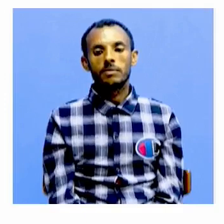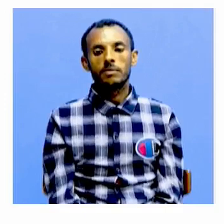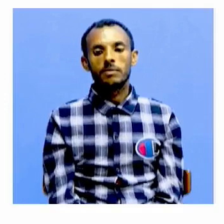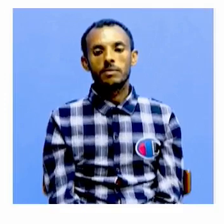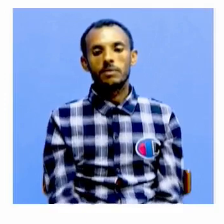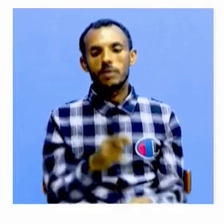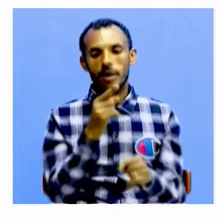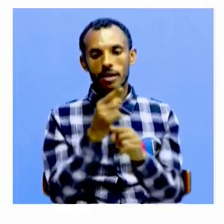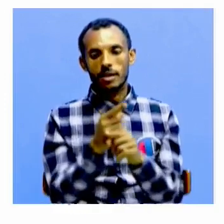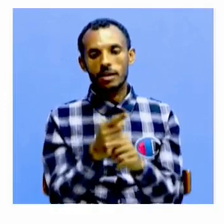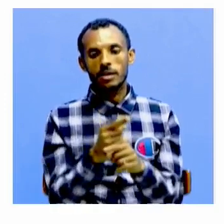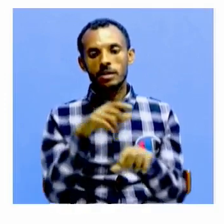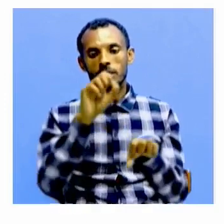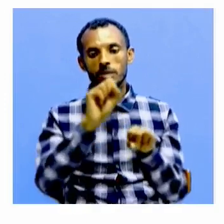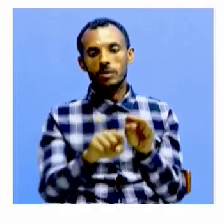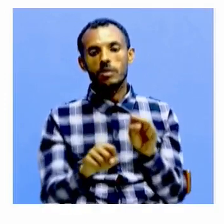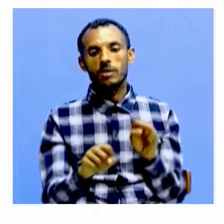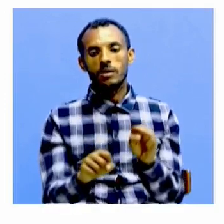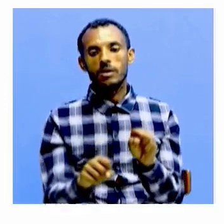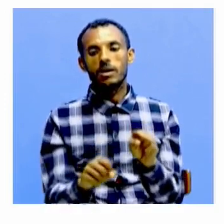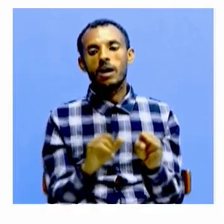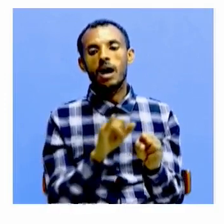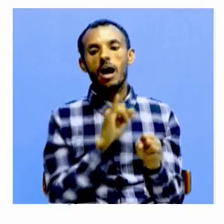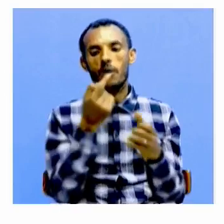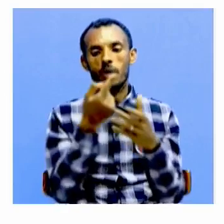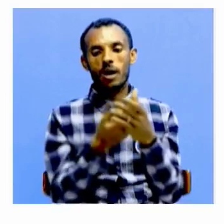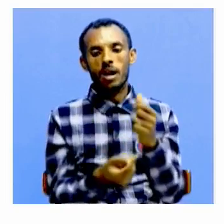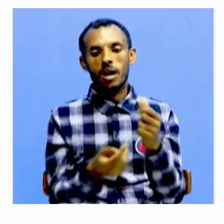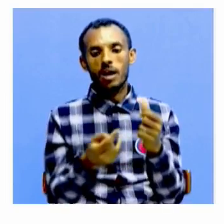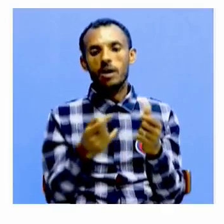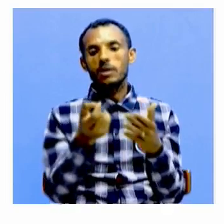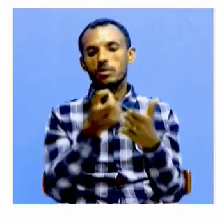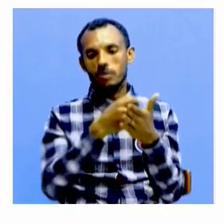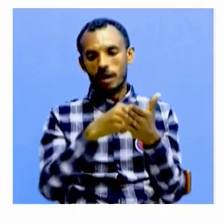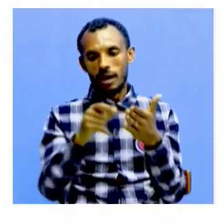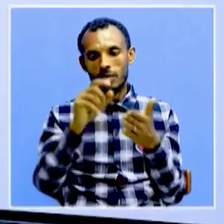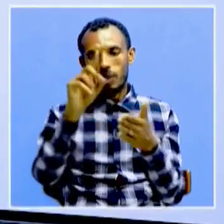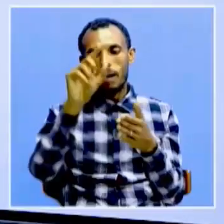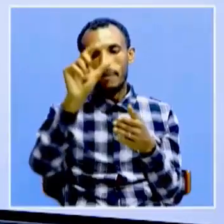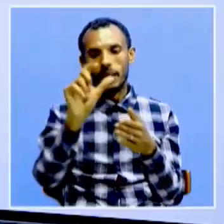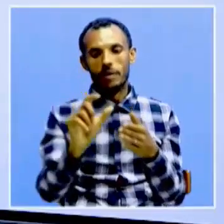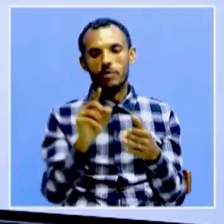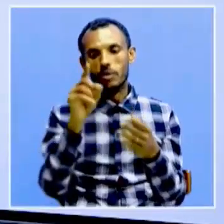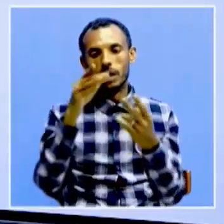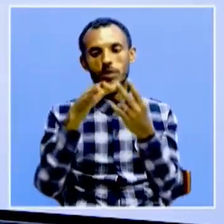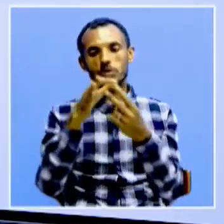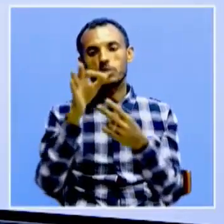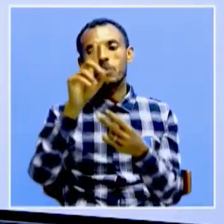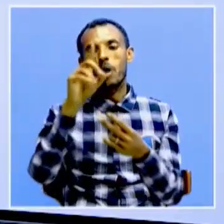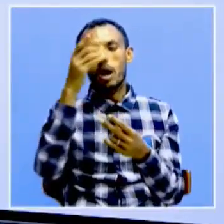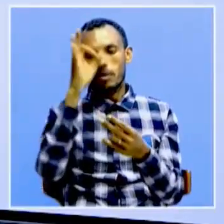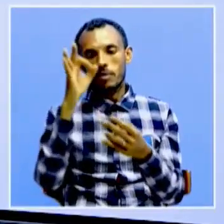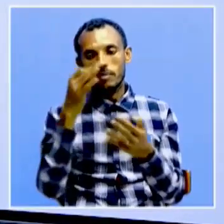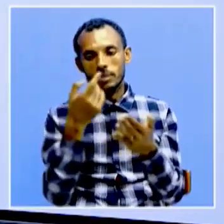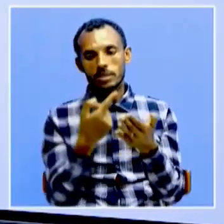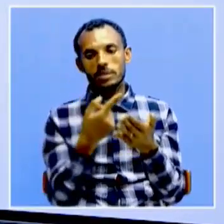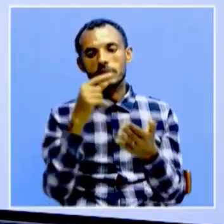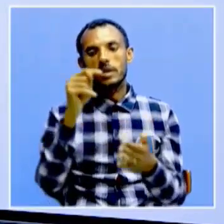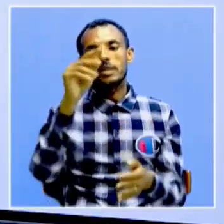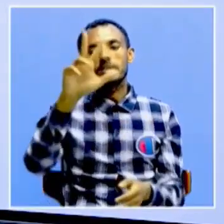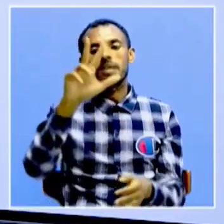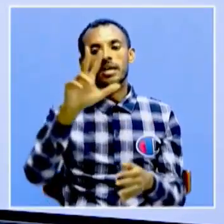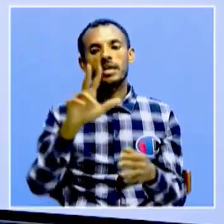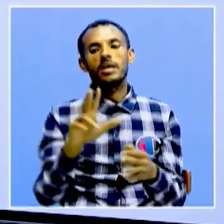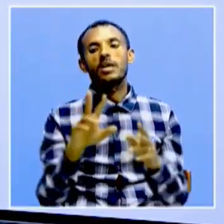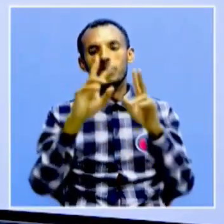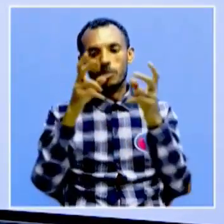All right? So, I only want you to write one paragraph, but you can choose one of the 3 topics. One is cell